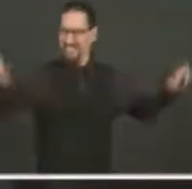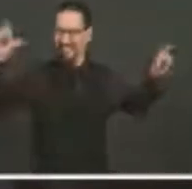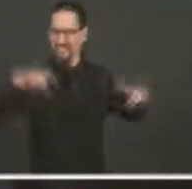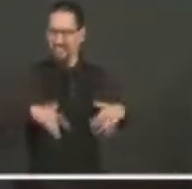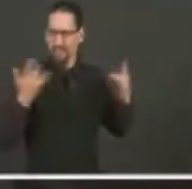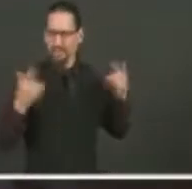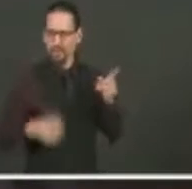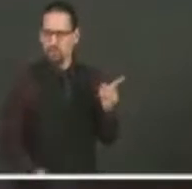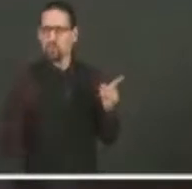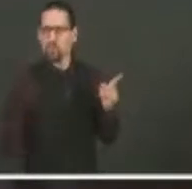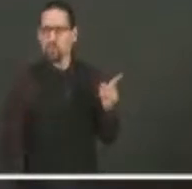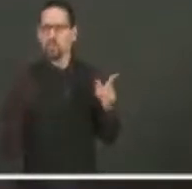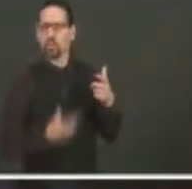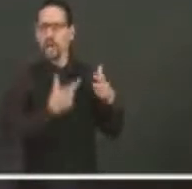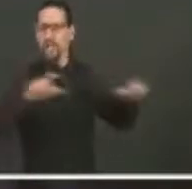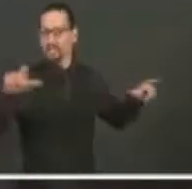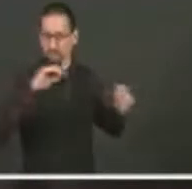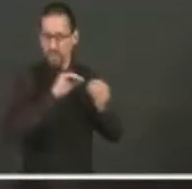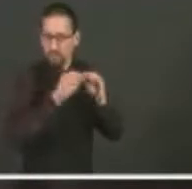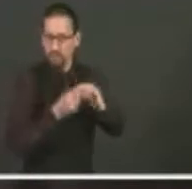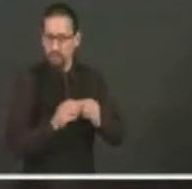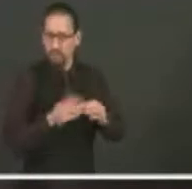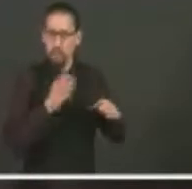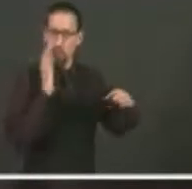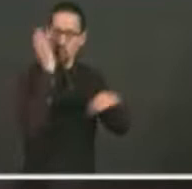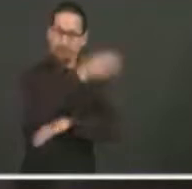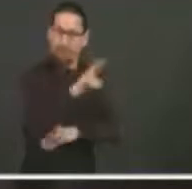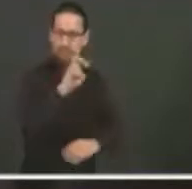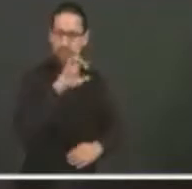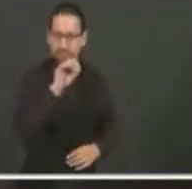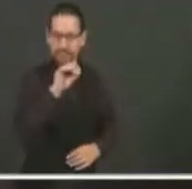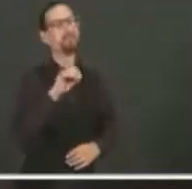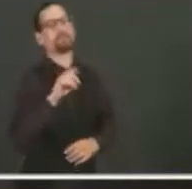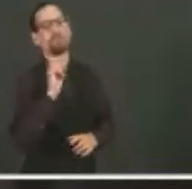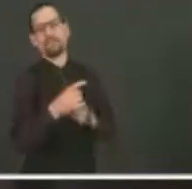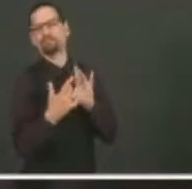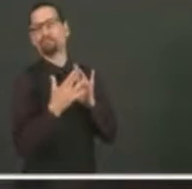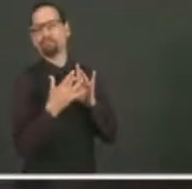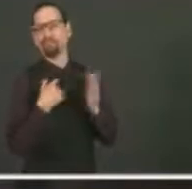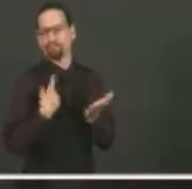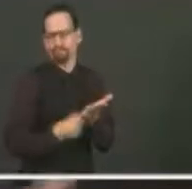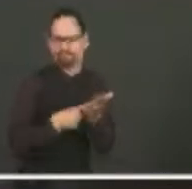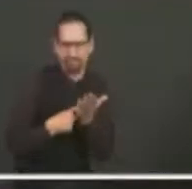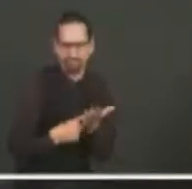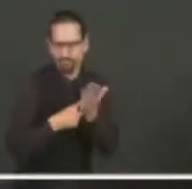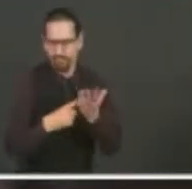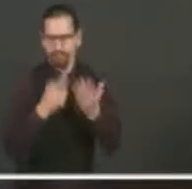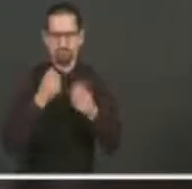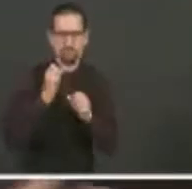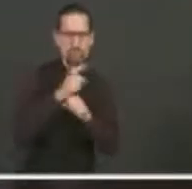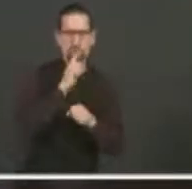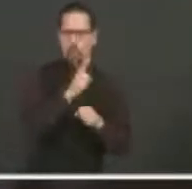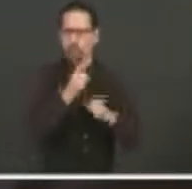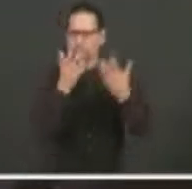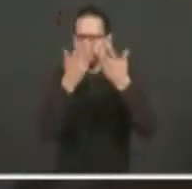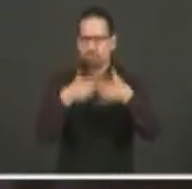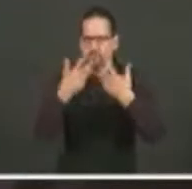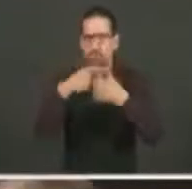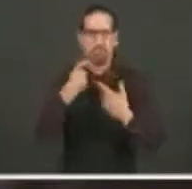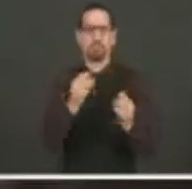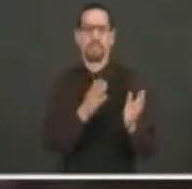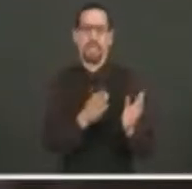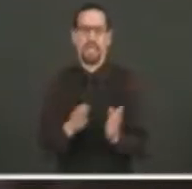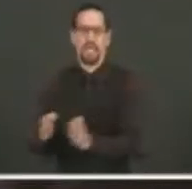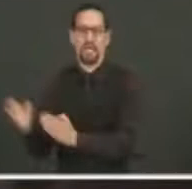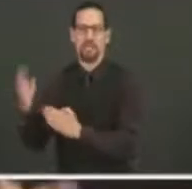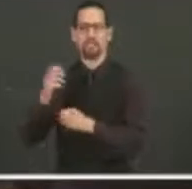that instance, call us and let's work it out so we can make sure that it is a big enough space and everybody's far enough